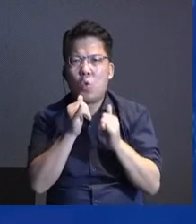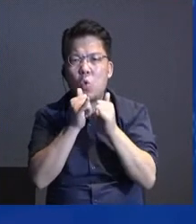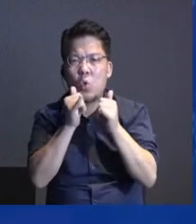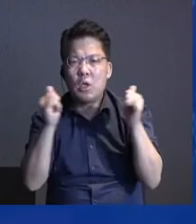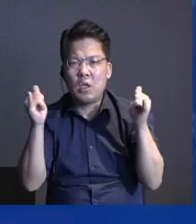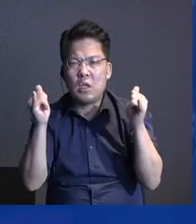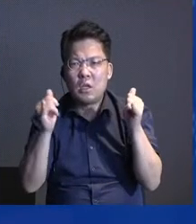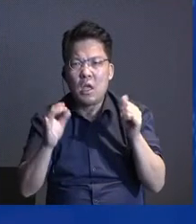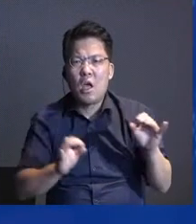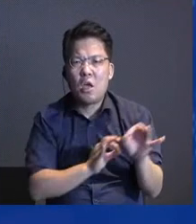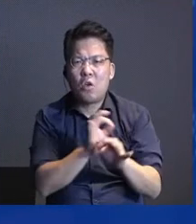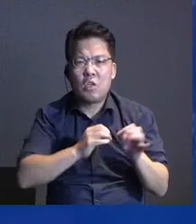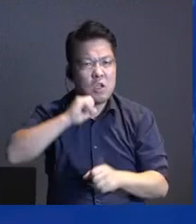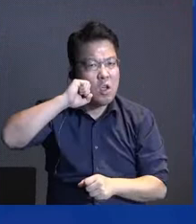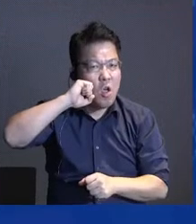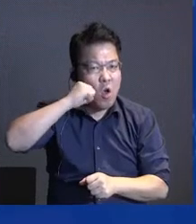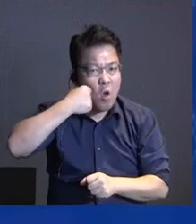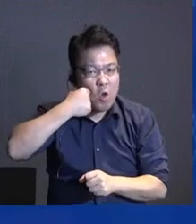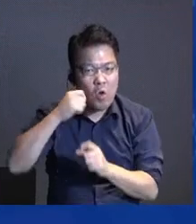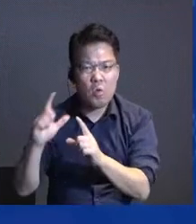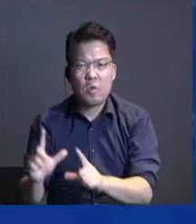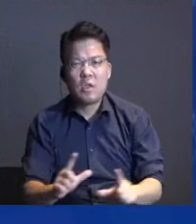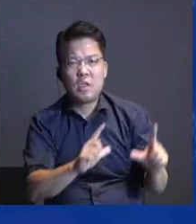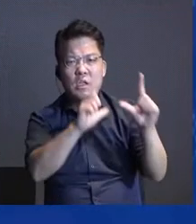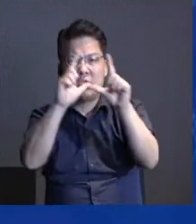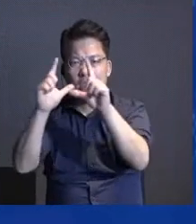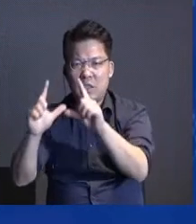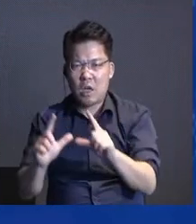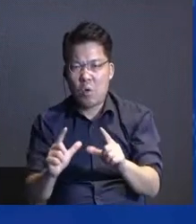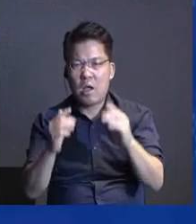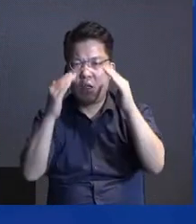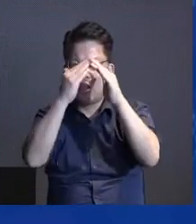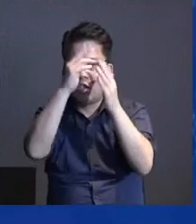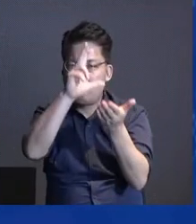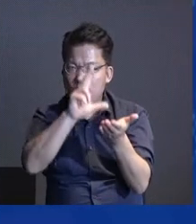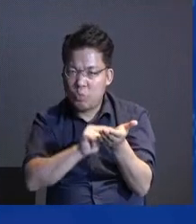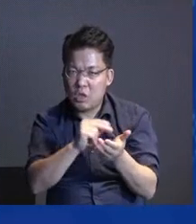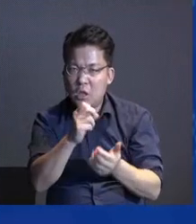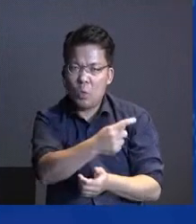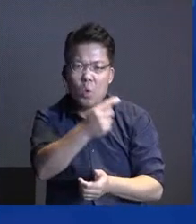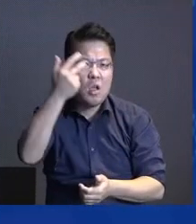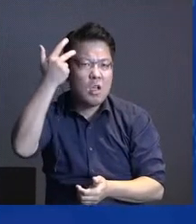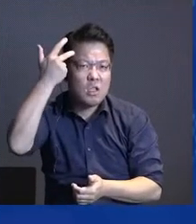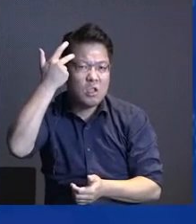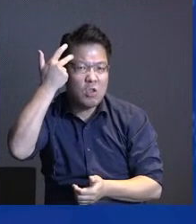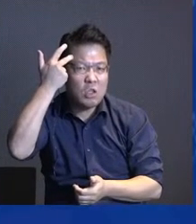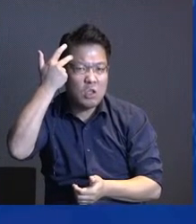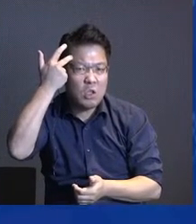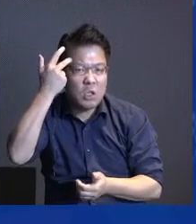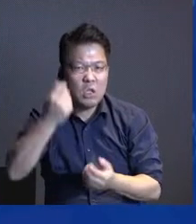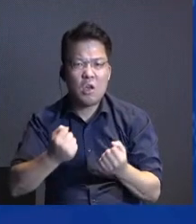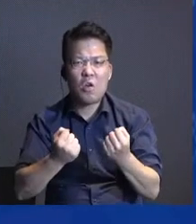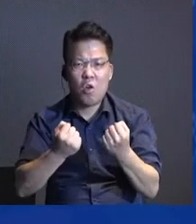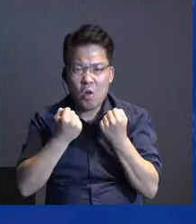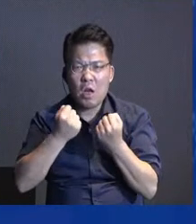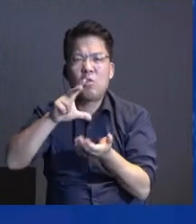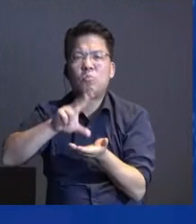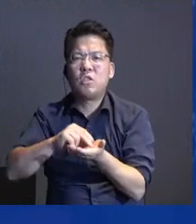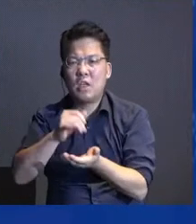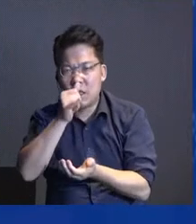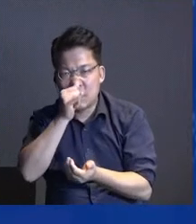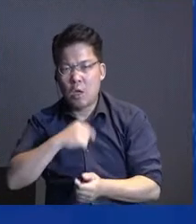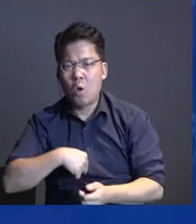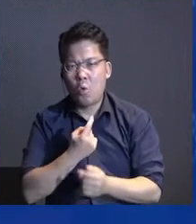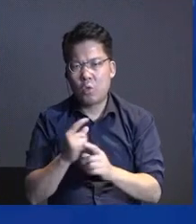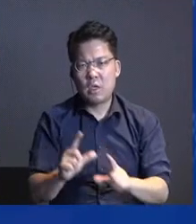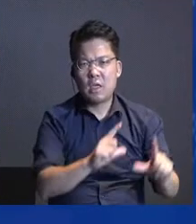problems, but also mental health. Older people living alone are more vulnerable to mental health without